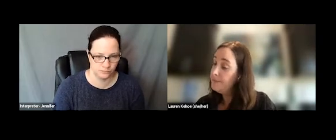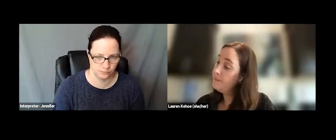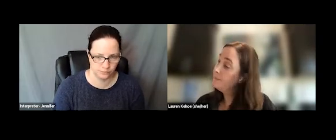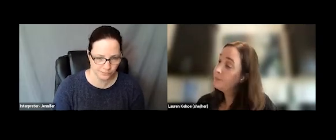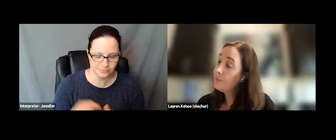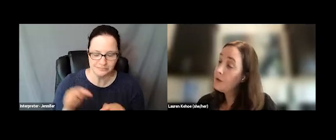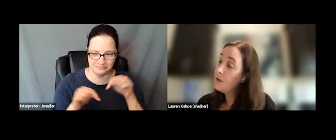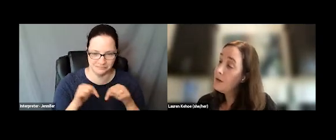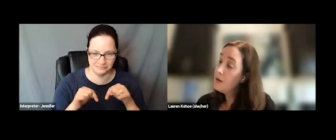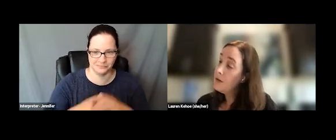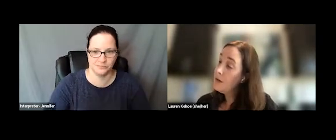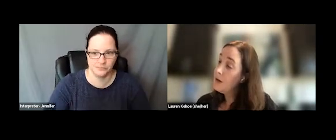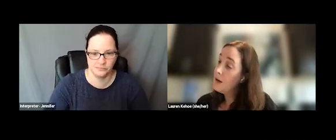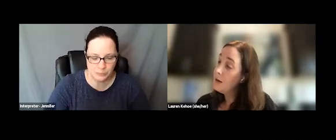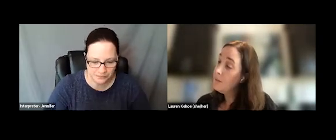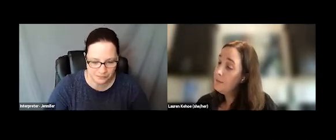excuse me.